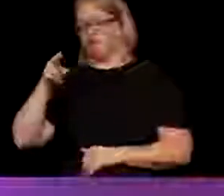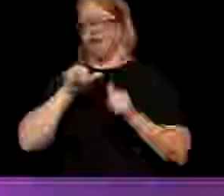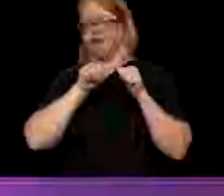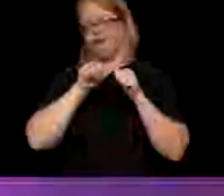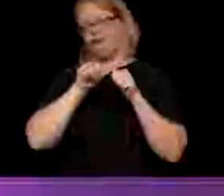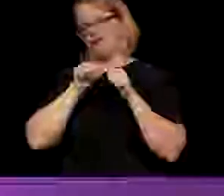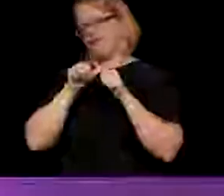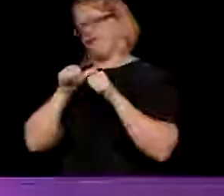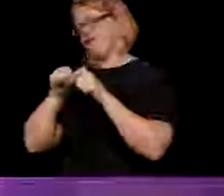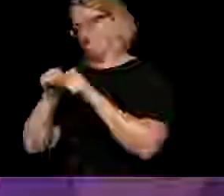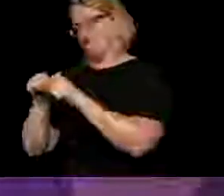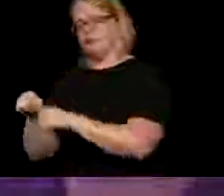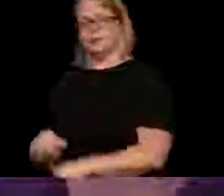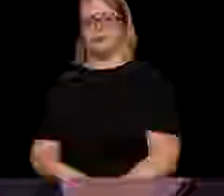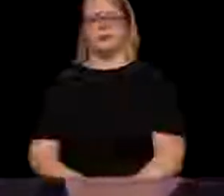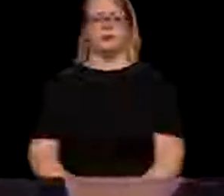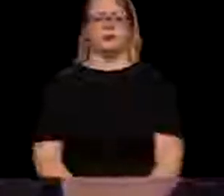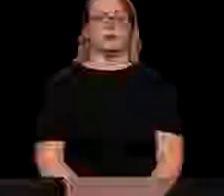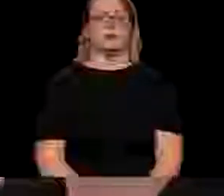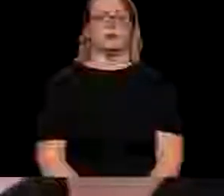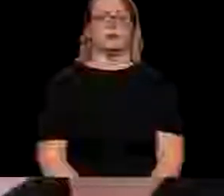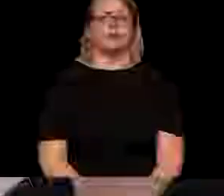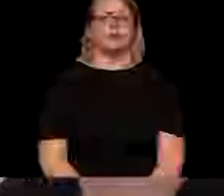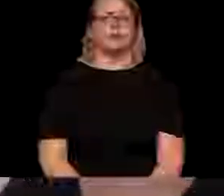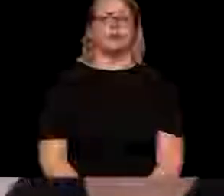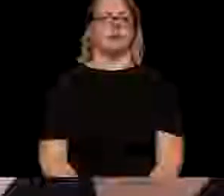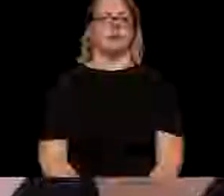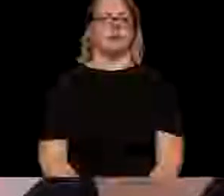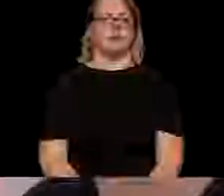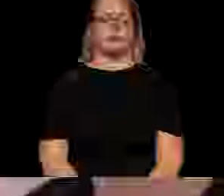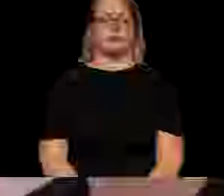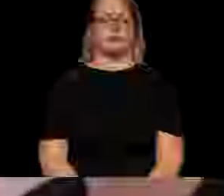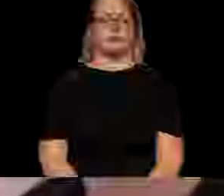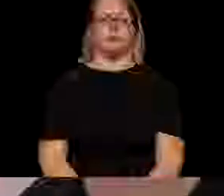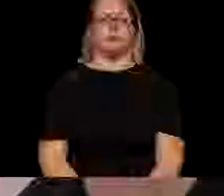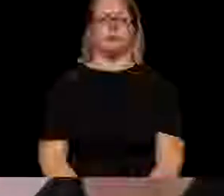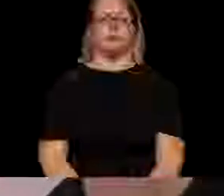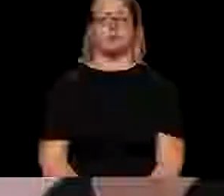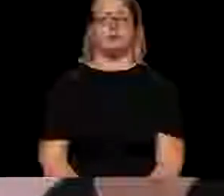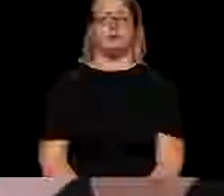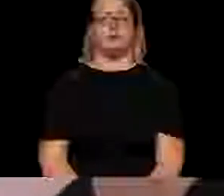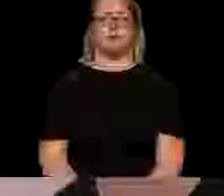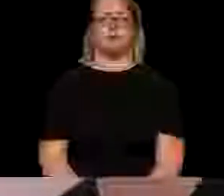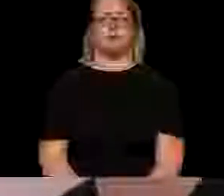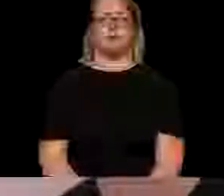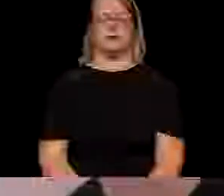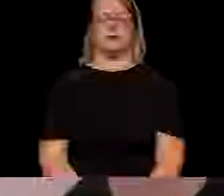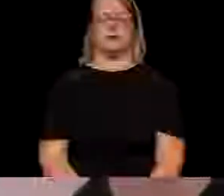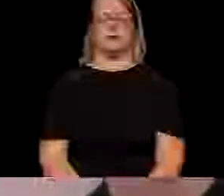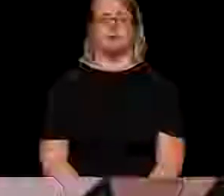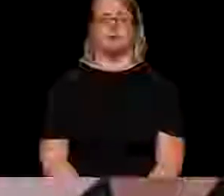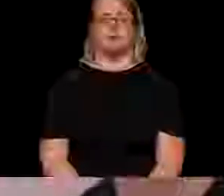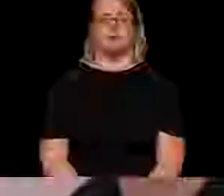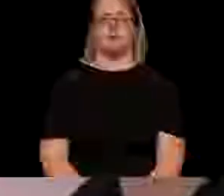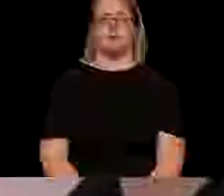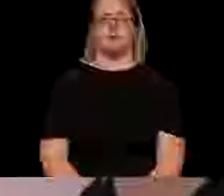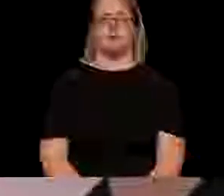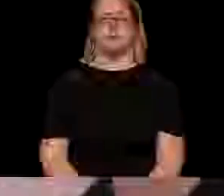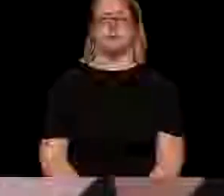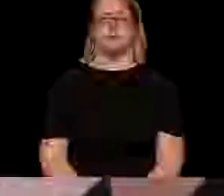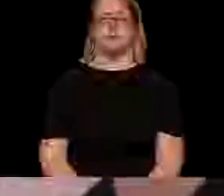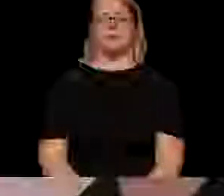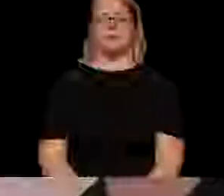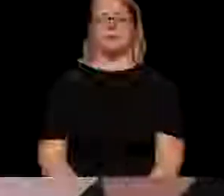X marking, where you go back and forth, up and down, using the letter X, and